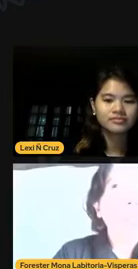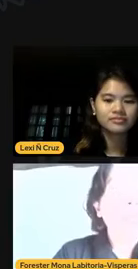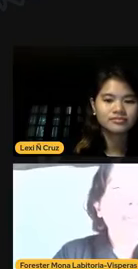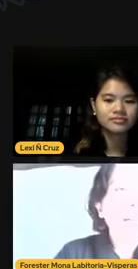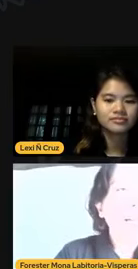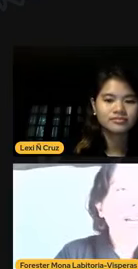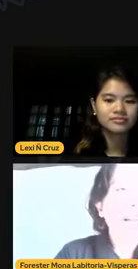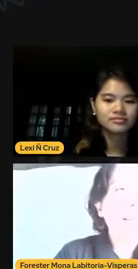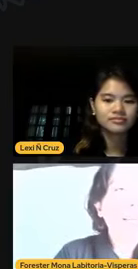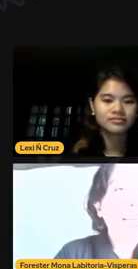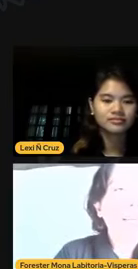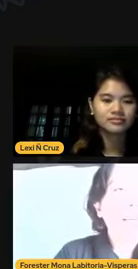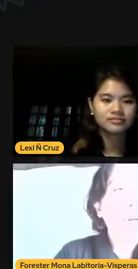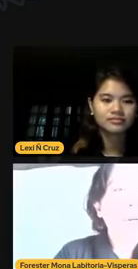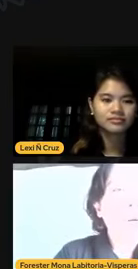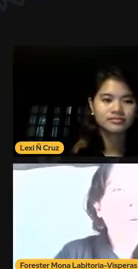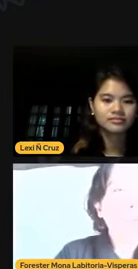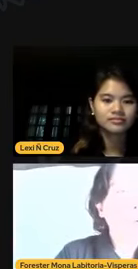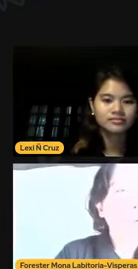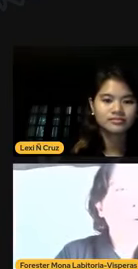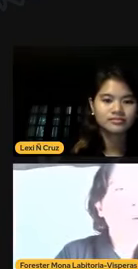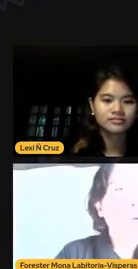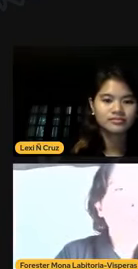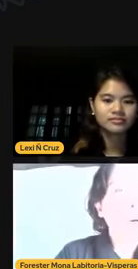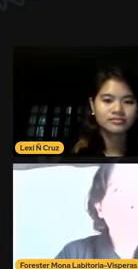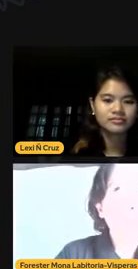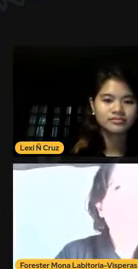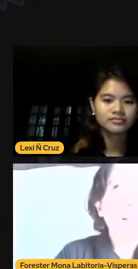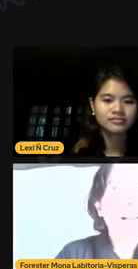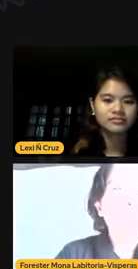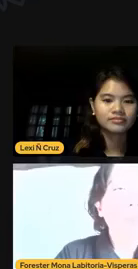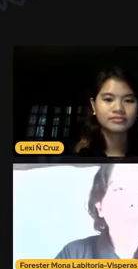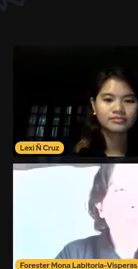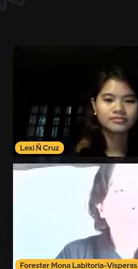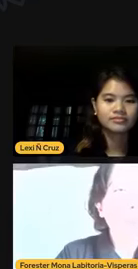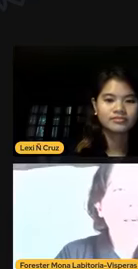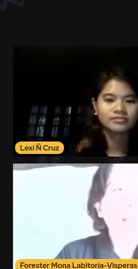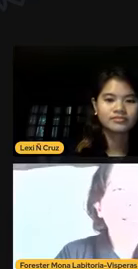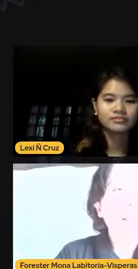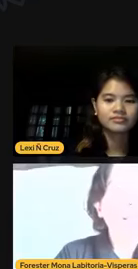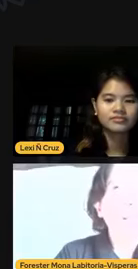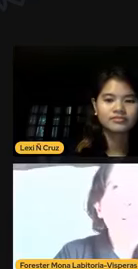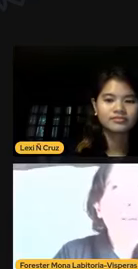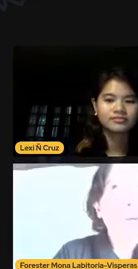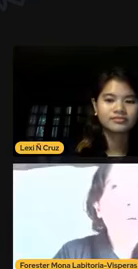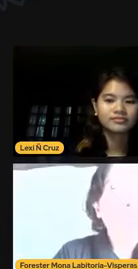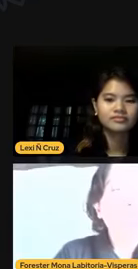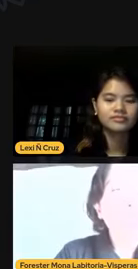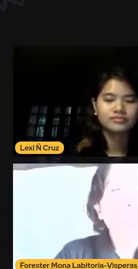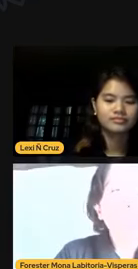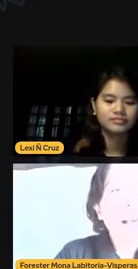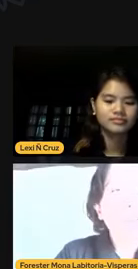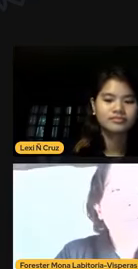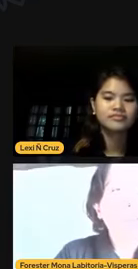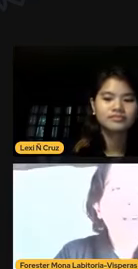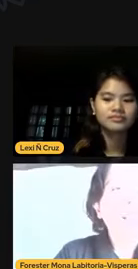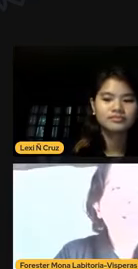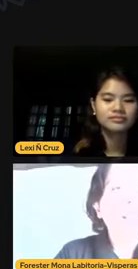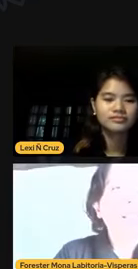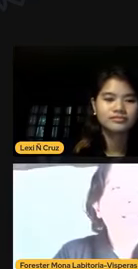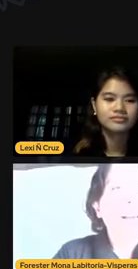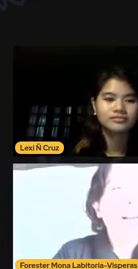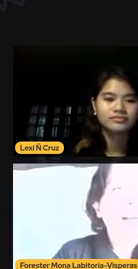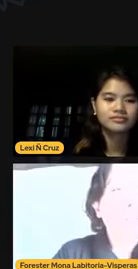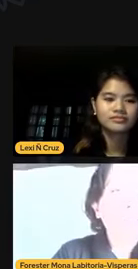sa bawat barangay, bawat purok, bawat eskwelahan, bawat bayan, oh, we should have